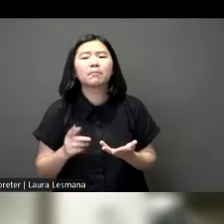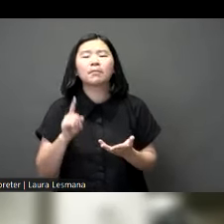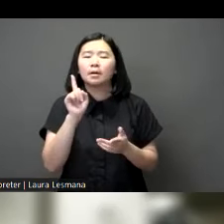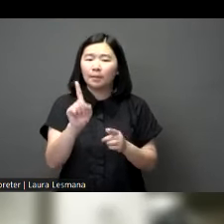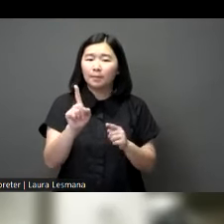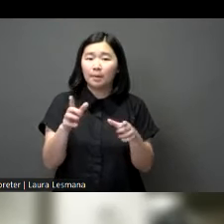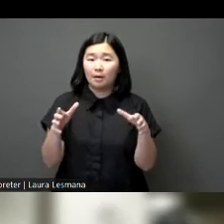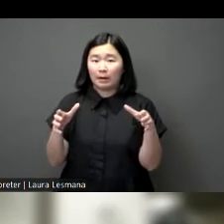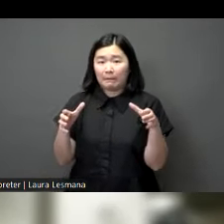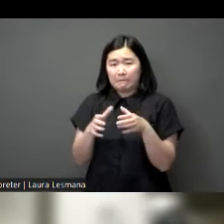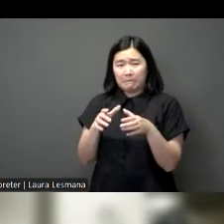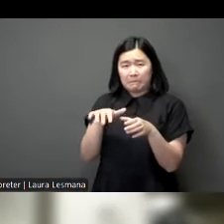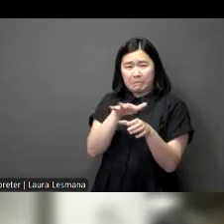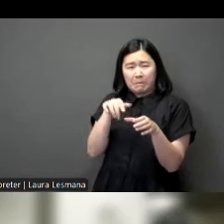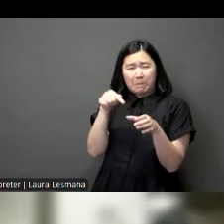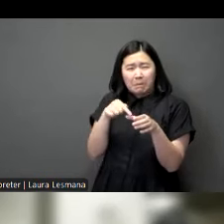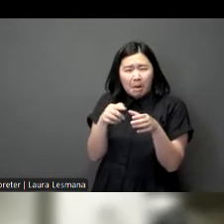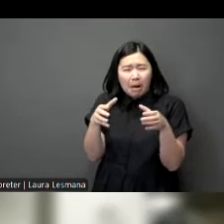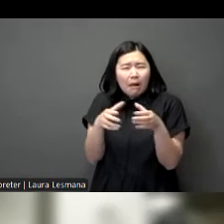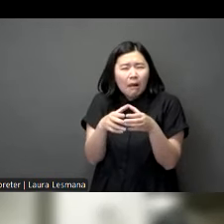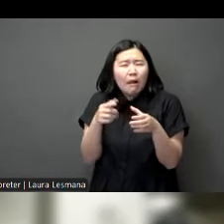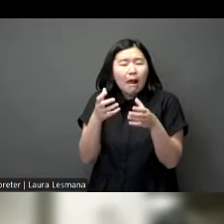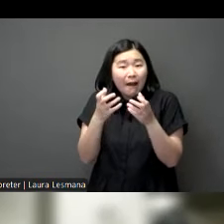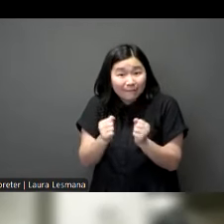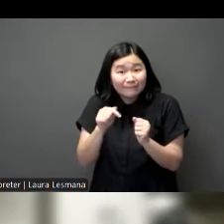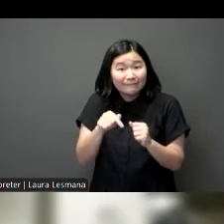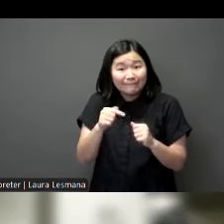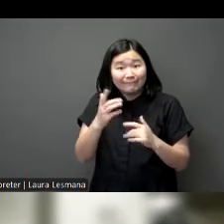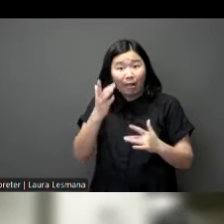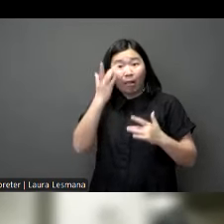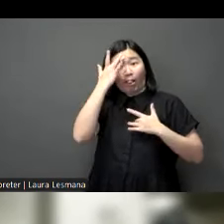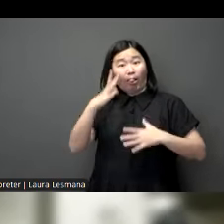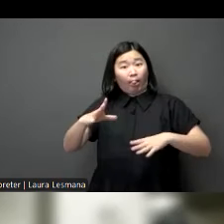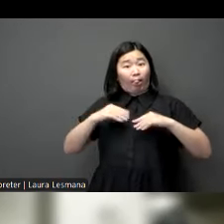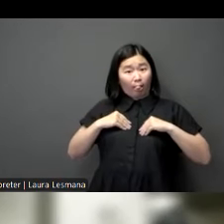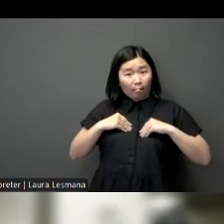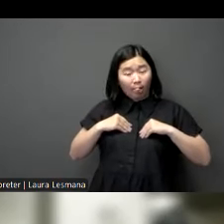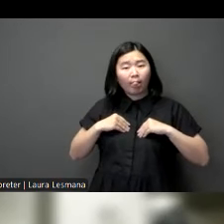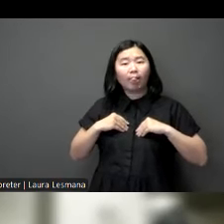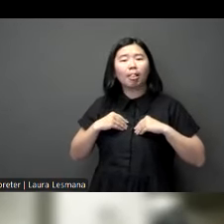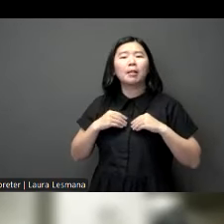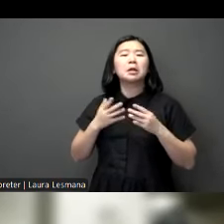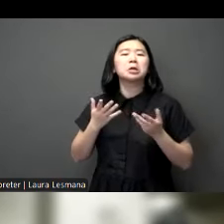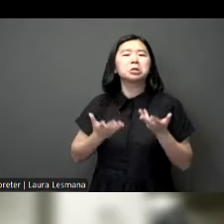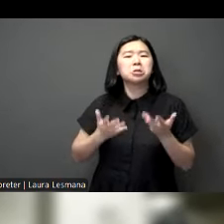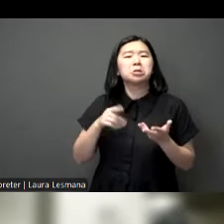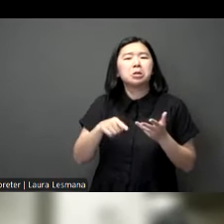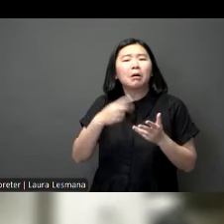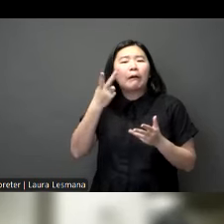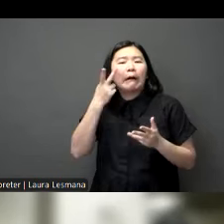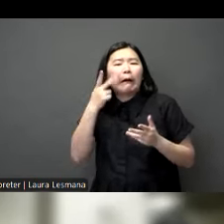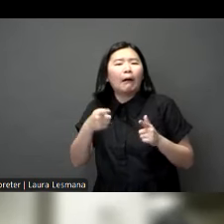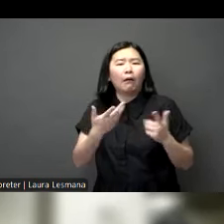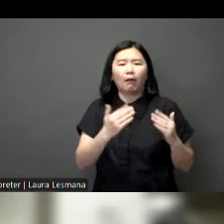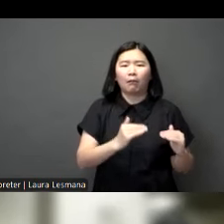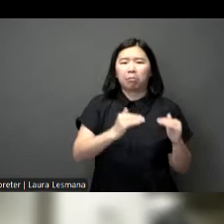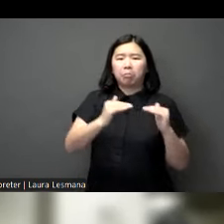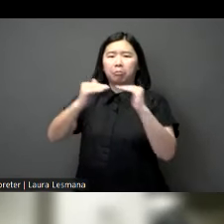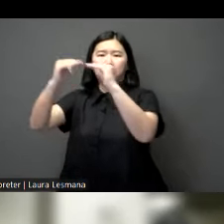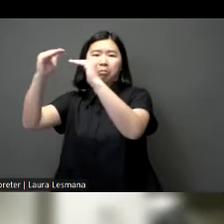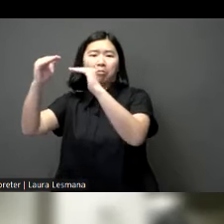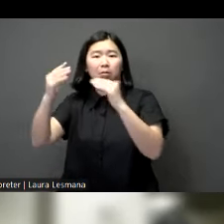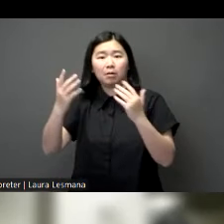high grade of the lesions that we have. That is why the intervention in this program is grouped